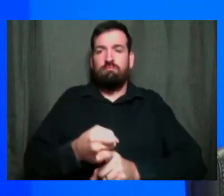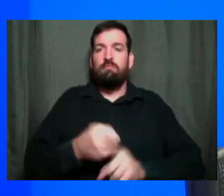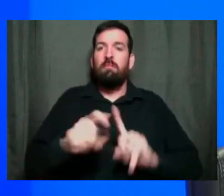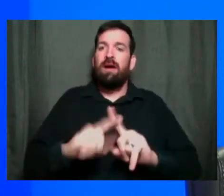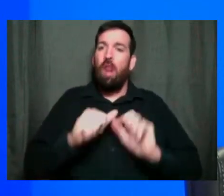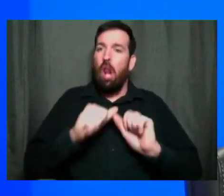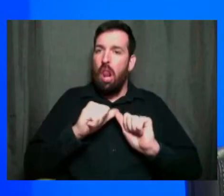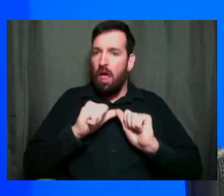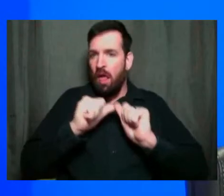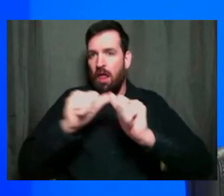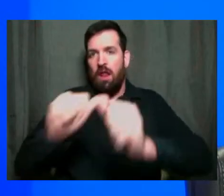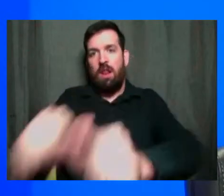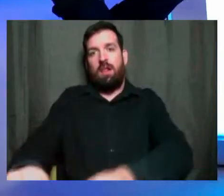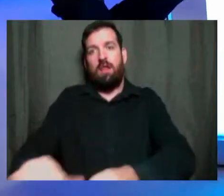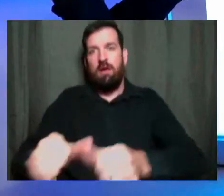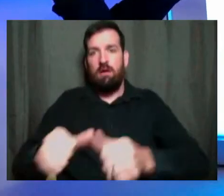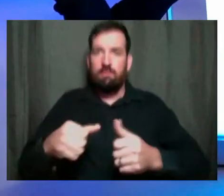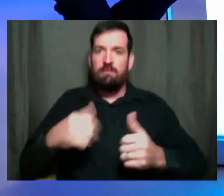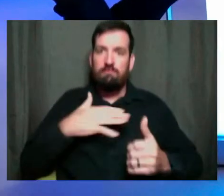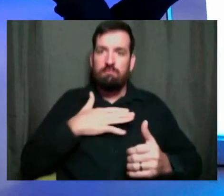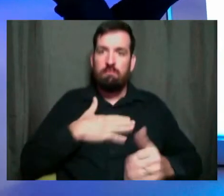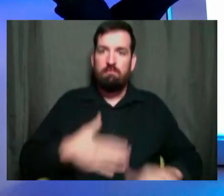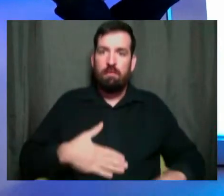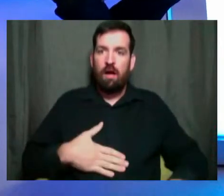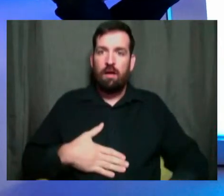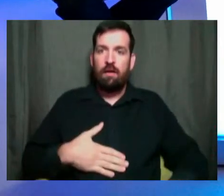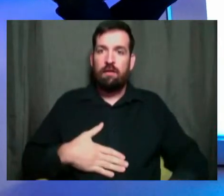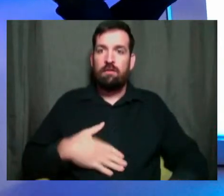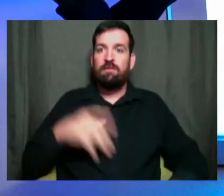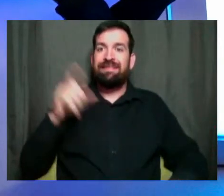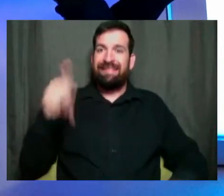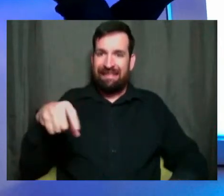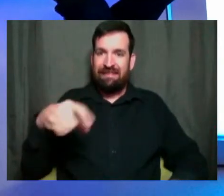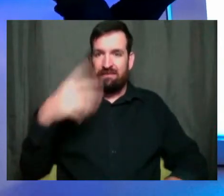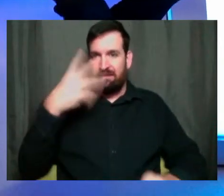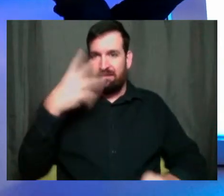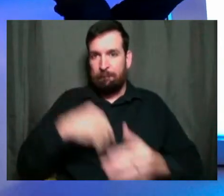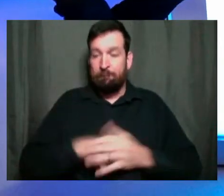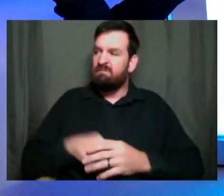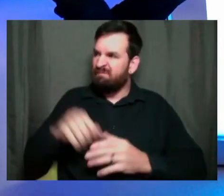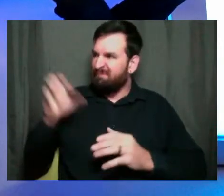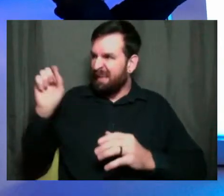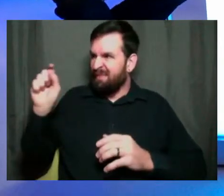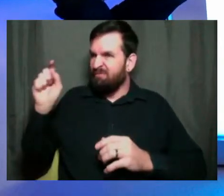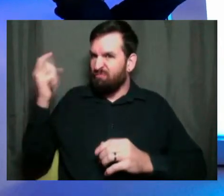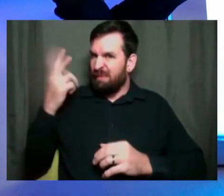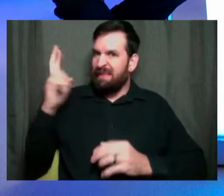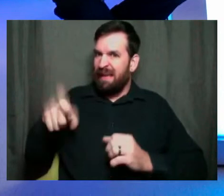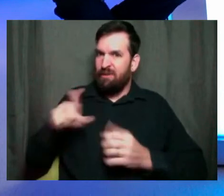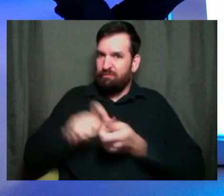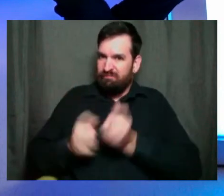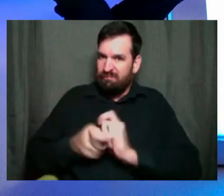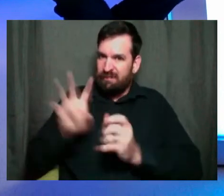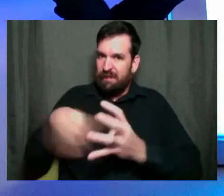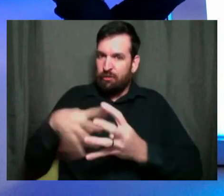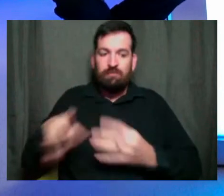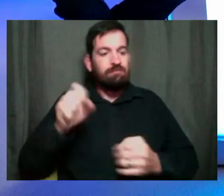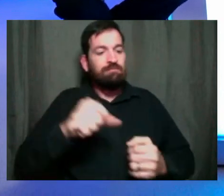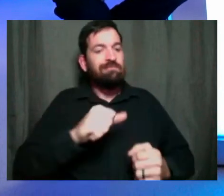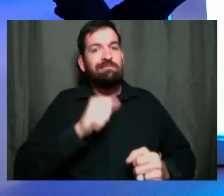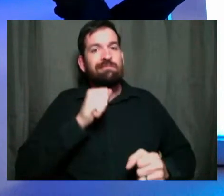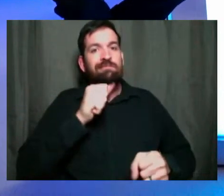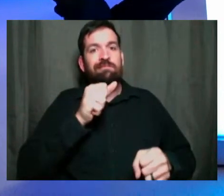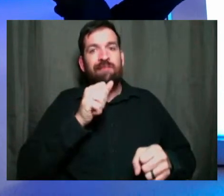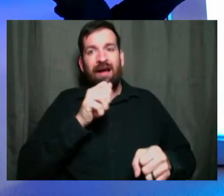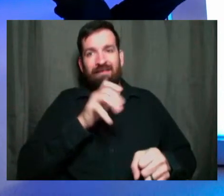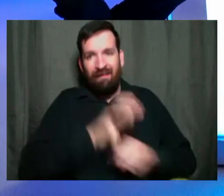body needs for its function. That's one of the reasons I got out of that crazy schedule, because I thought this has to be causing some problems. But the lack of sleep is a public health crisis, and we're talking about